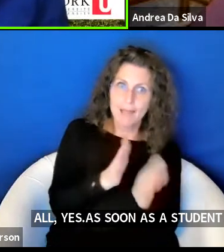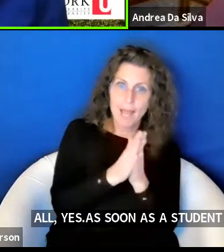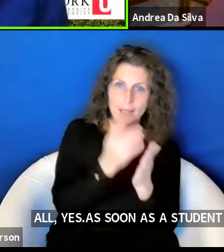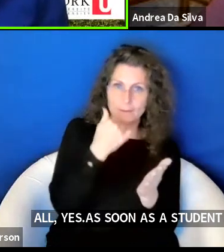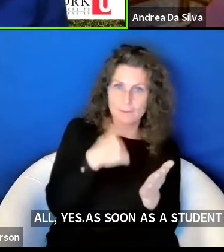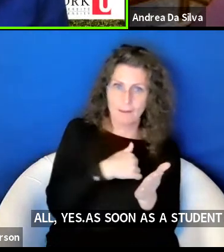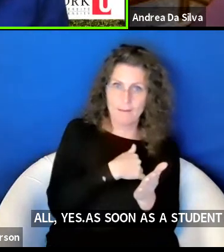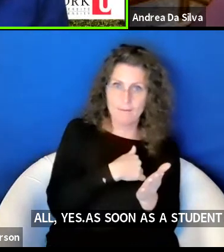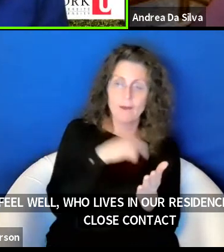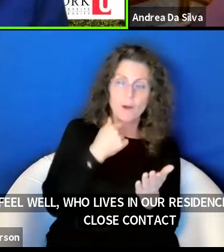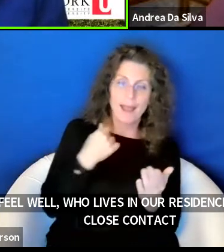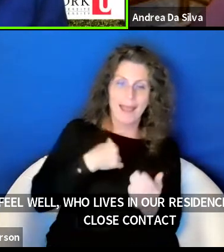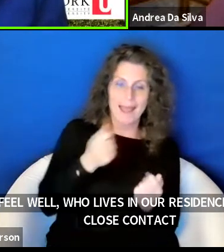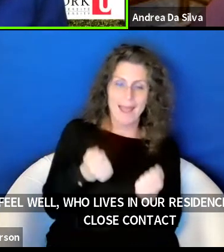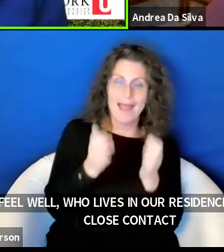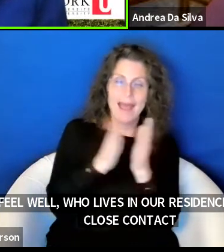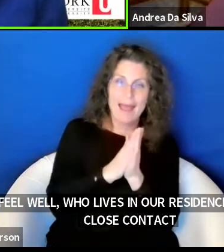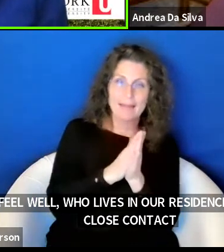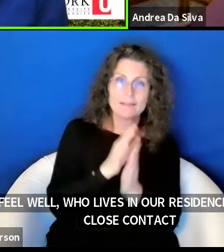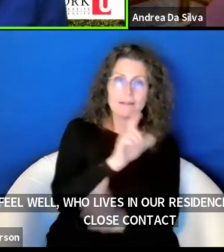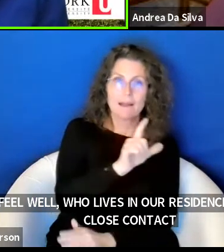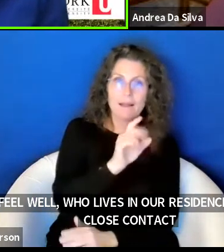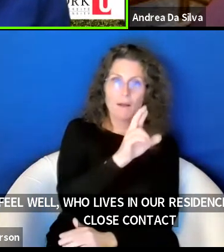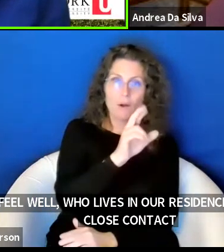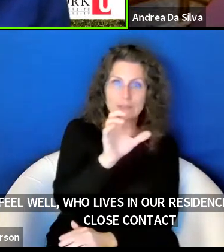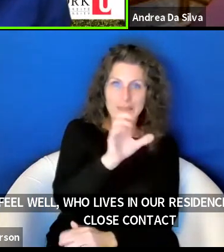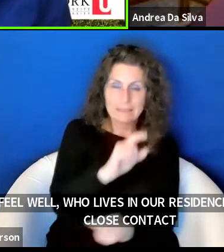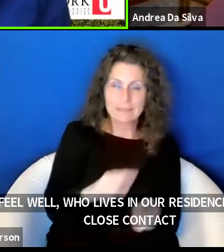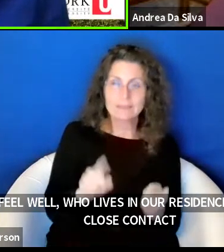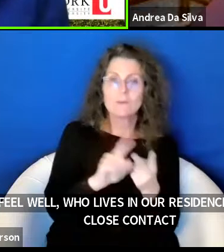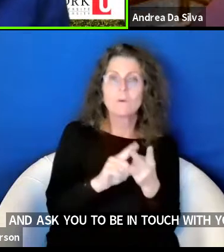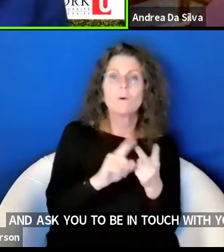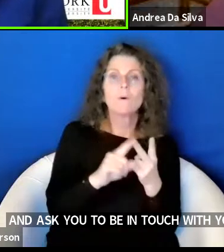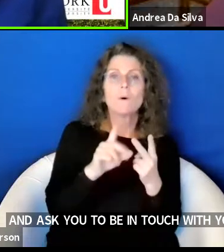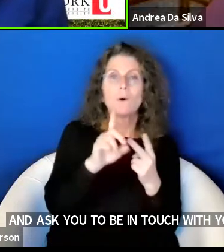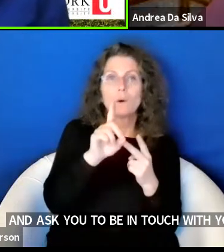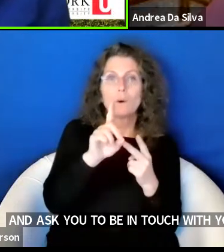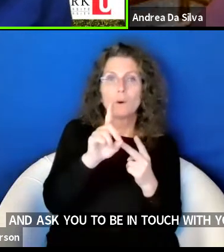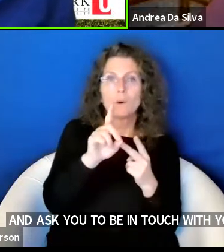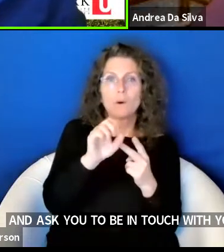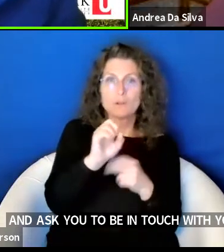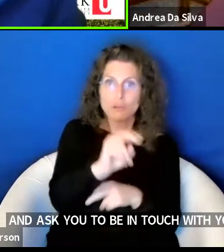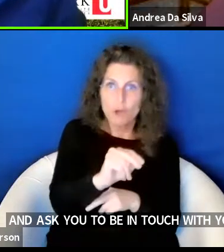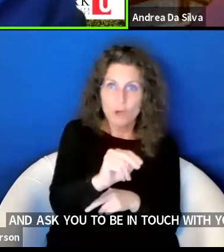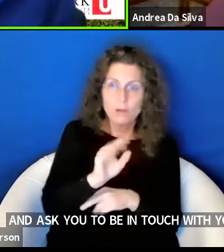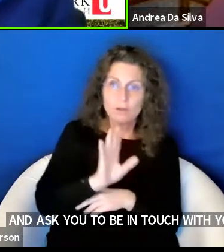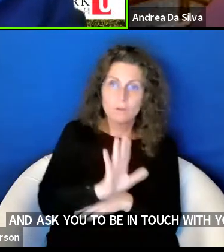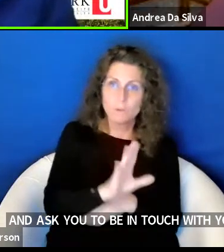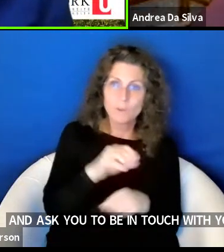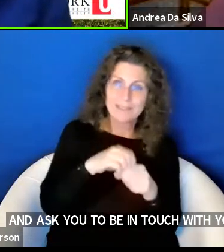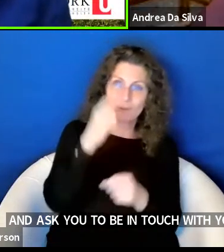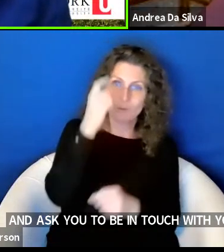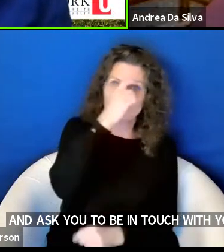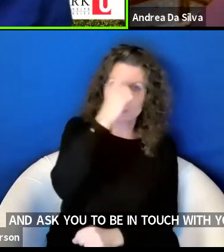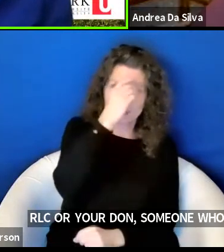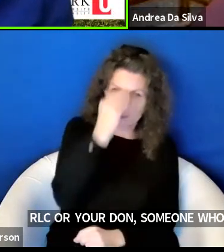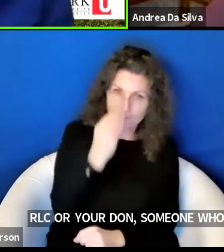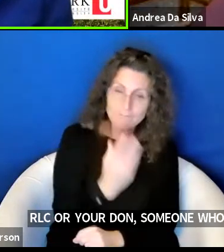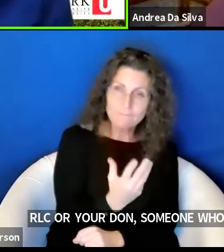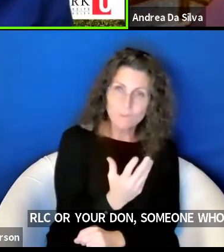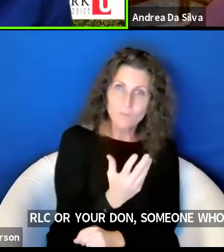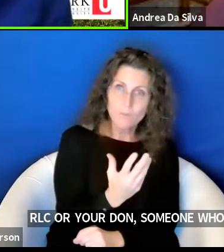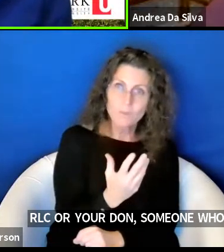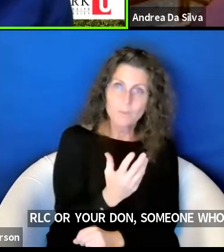your RLC or your DON, someone who is in residence. And in a few moments, I'll also